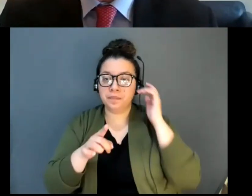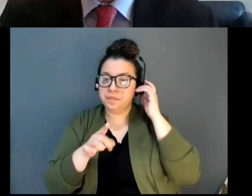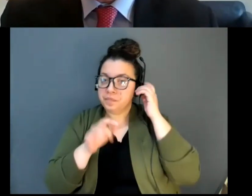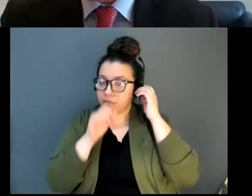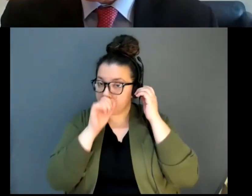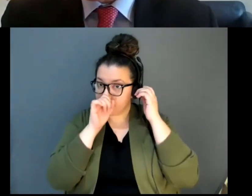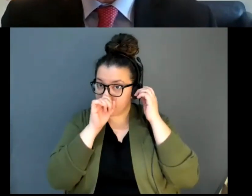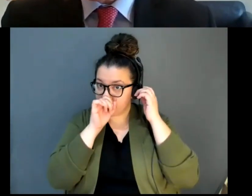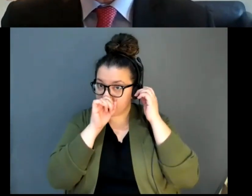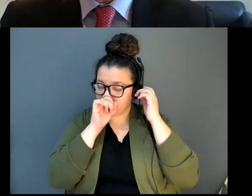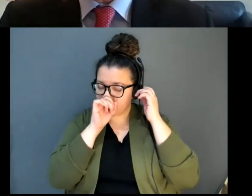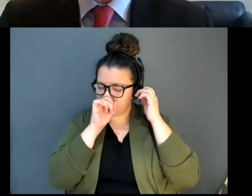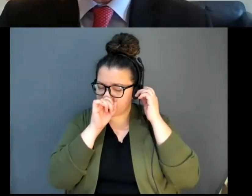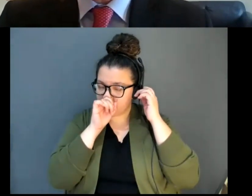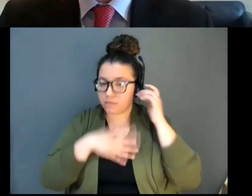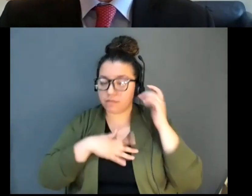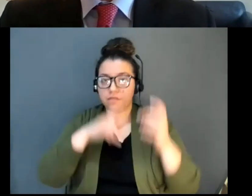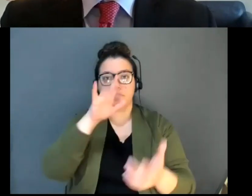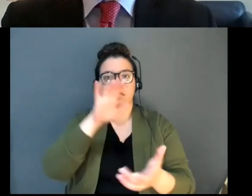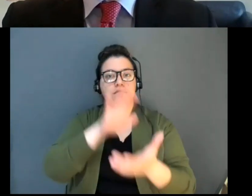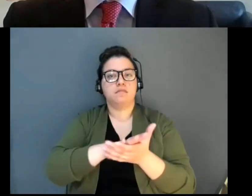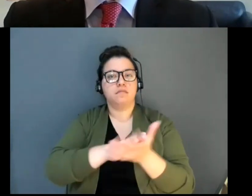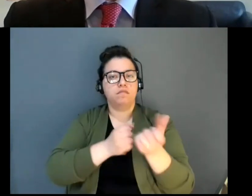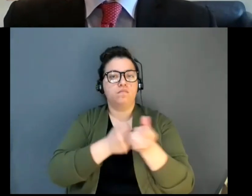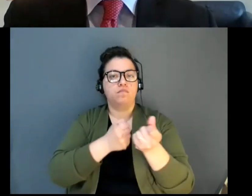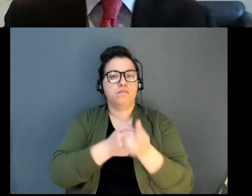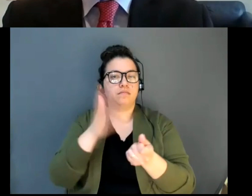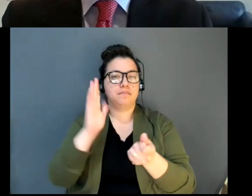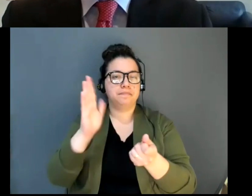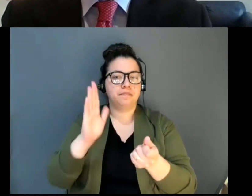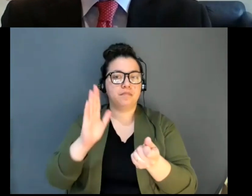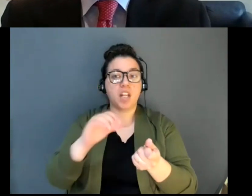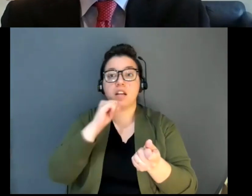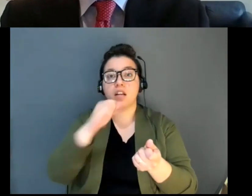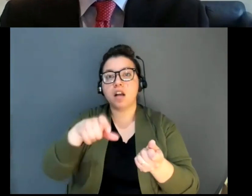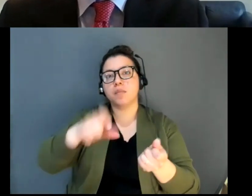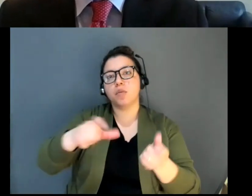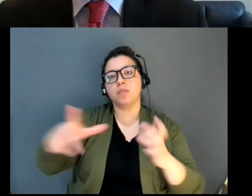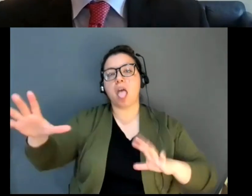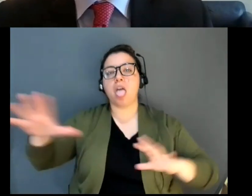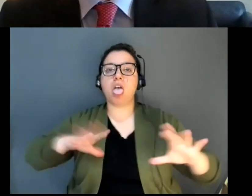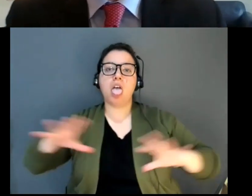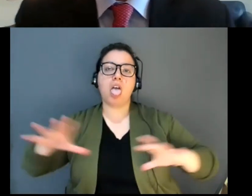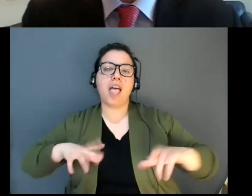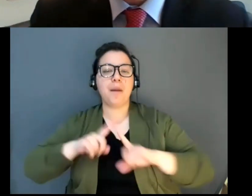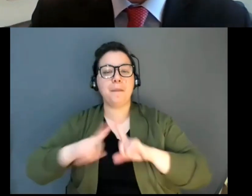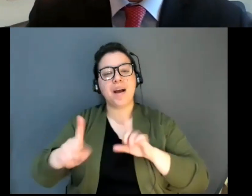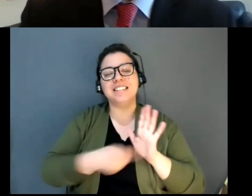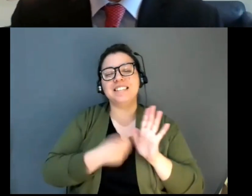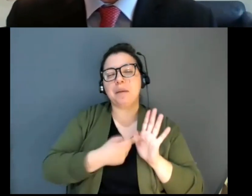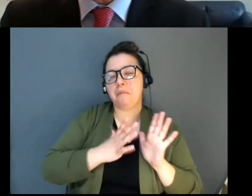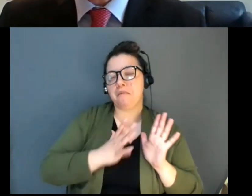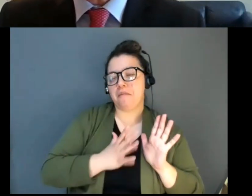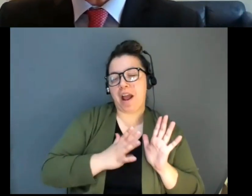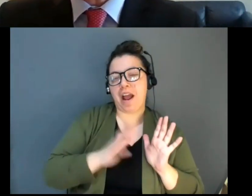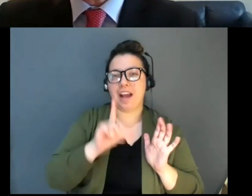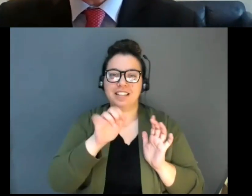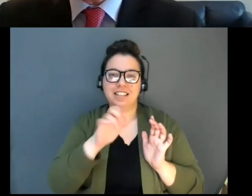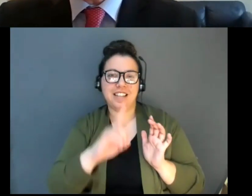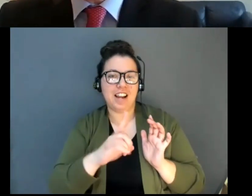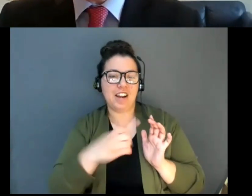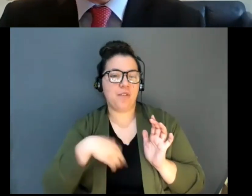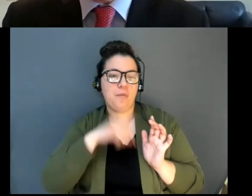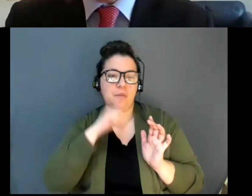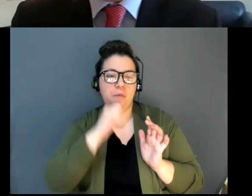Articulate my arguments. Lawyers are not supposed to be all bombastic, but they can be sometimes, Leonard. It's okay. We're not going to rein you in completely. Guilty